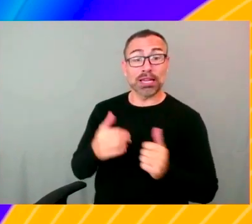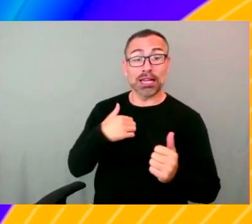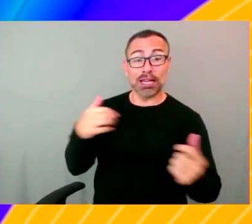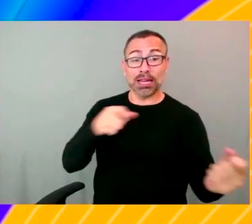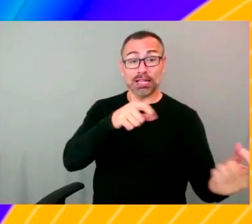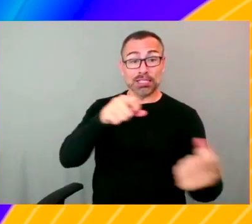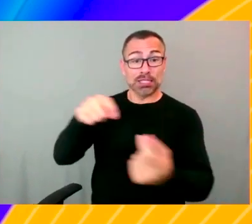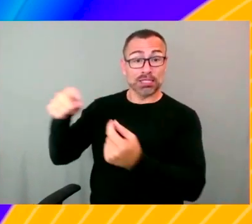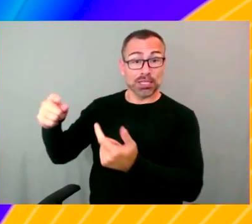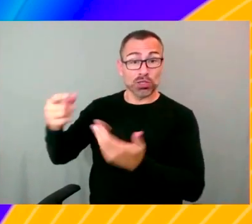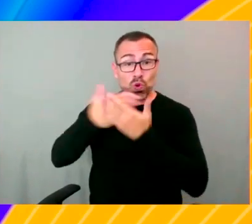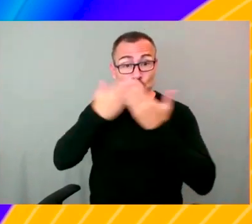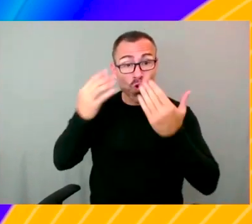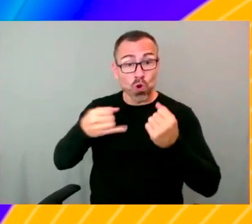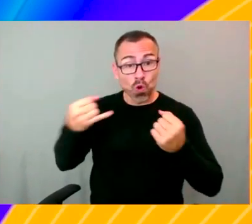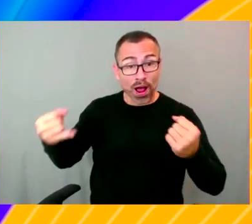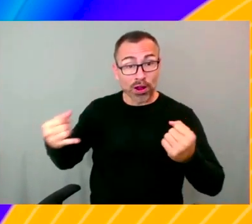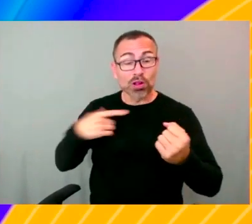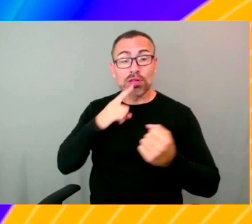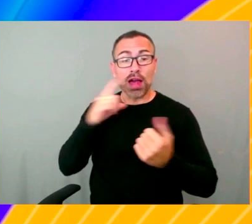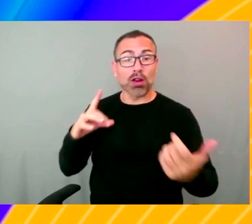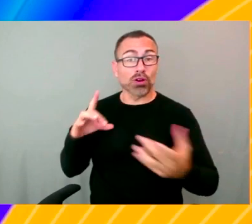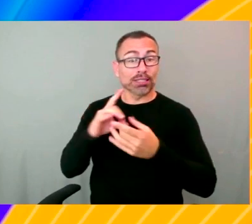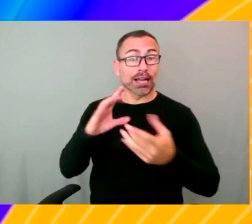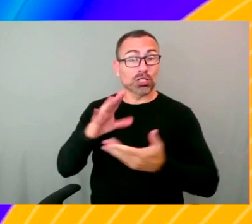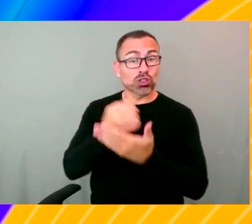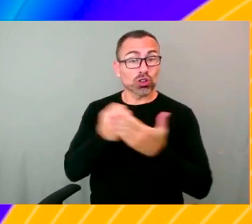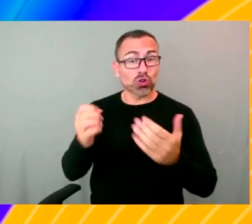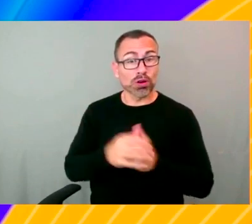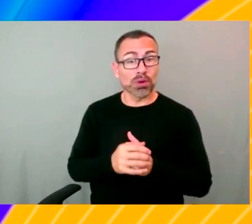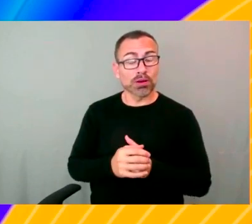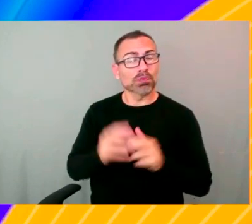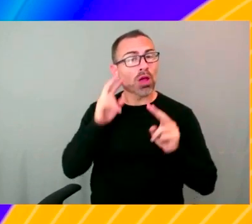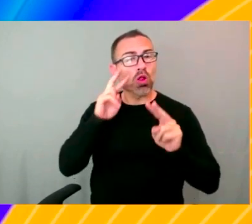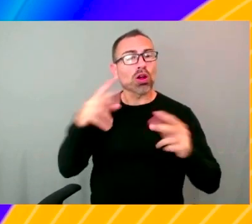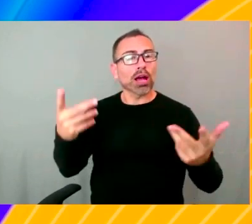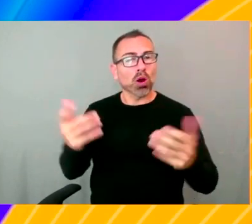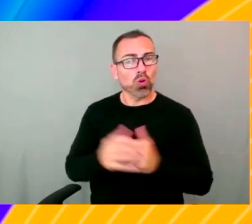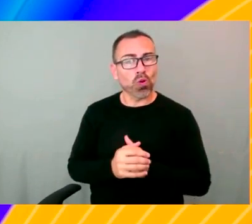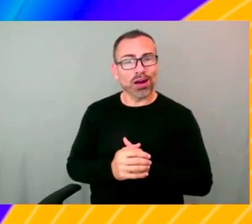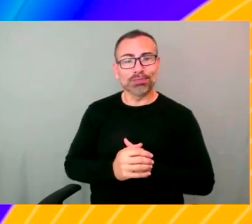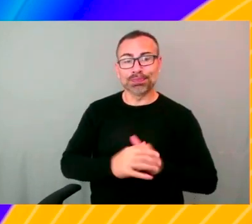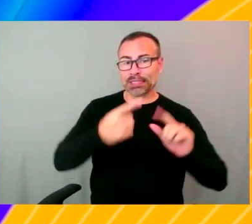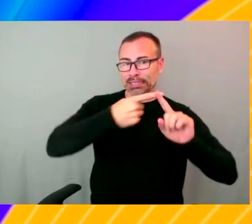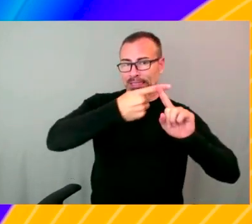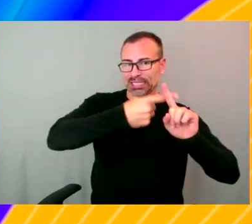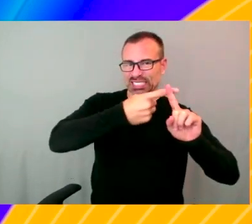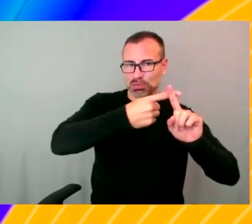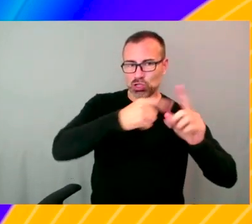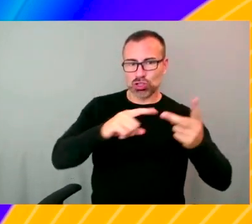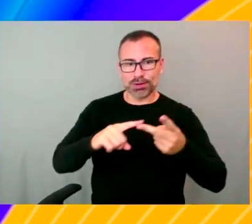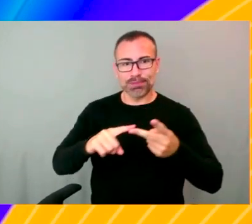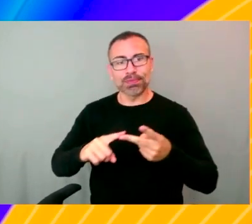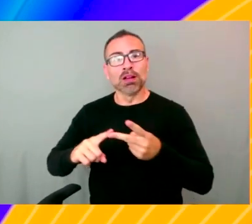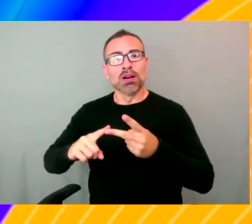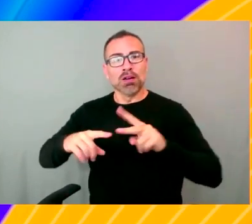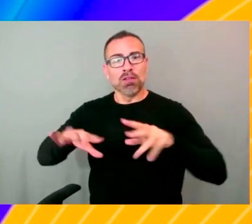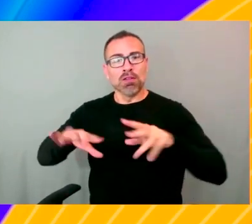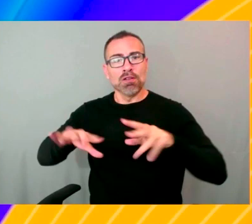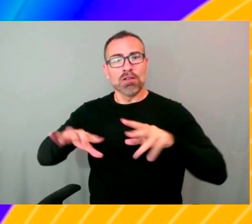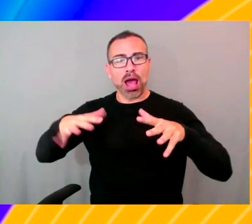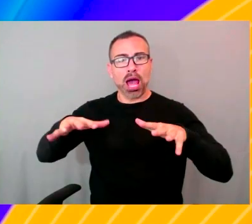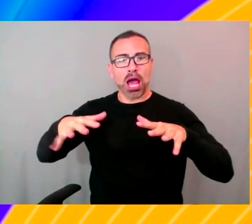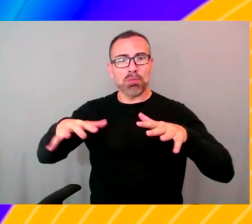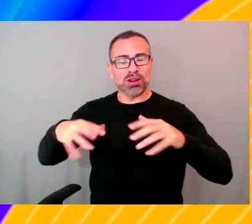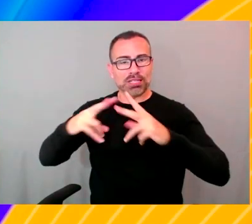These sensors are looking into your temperature and vibration analysis and providing that into an IoT gateway. This gateway